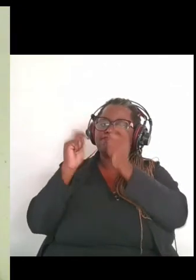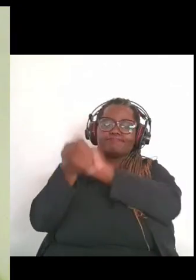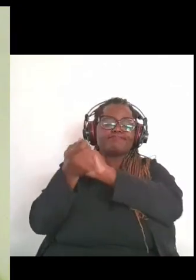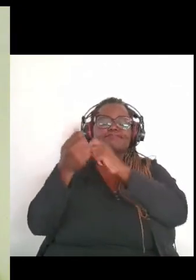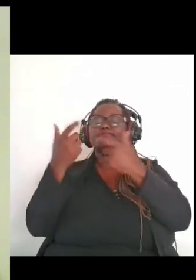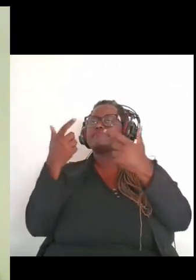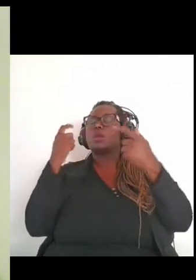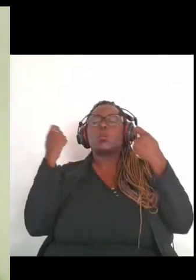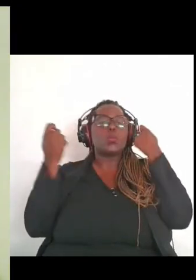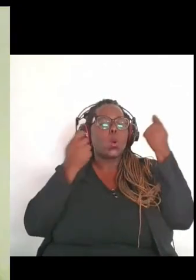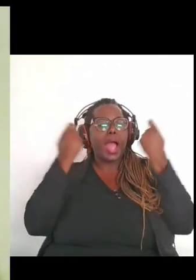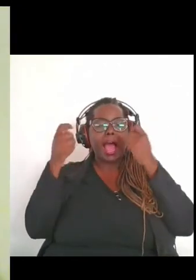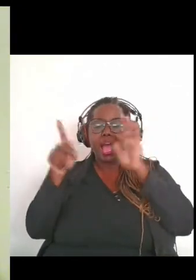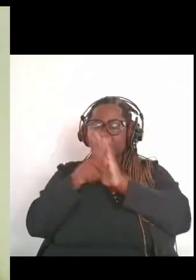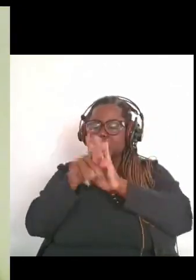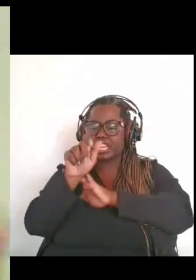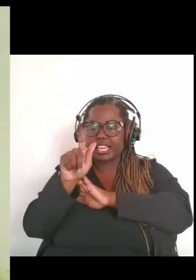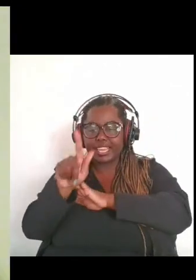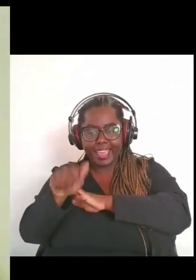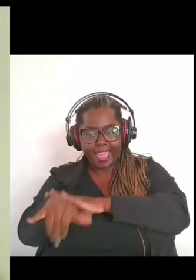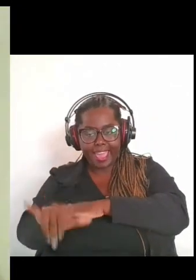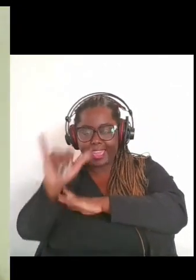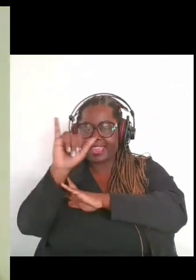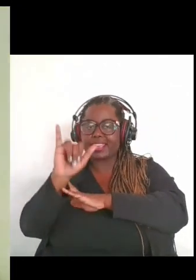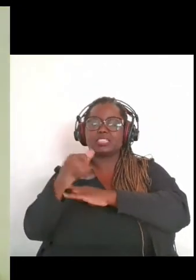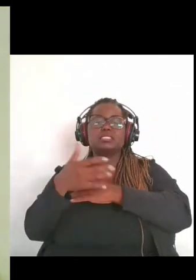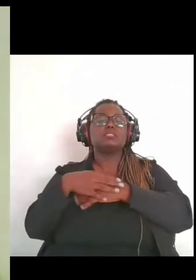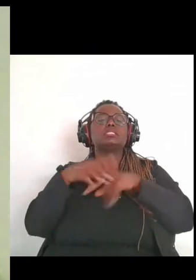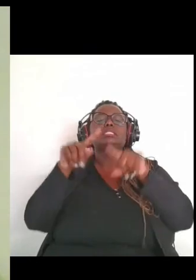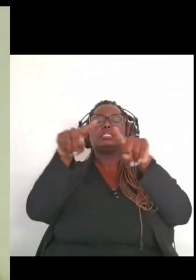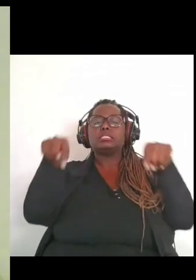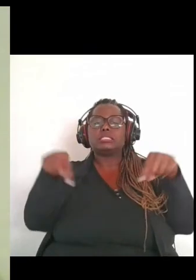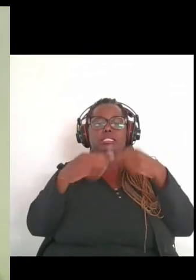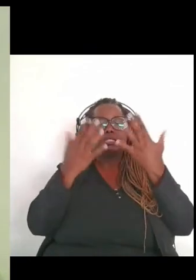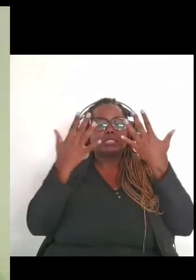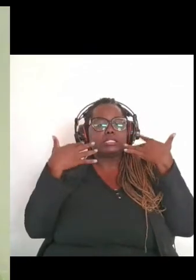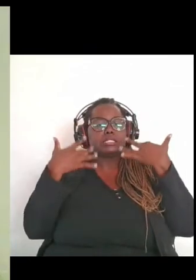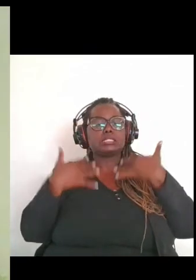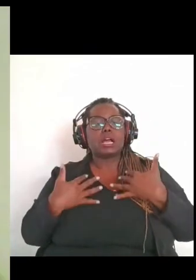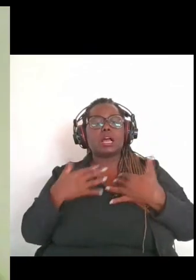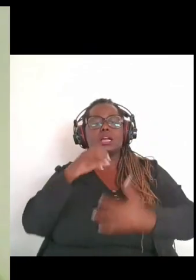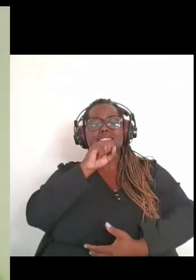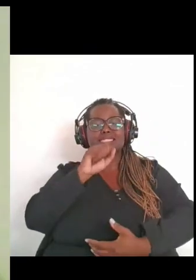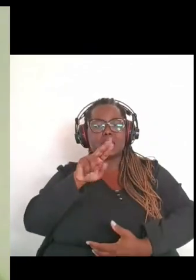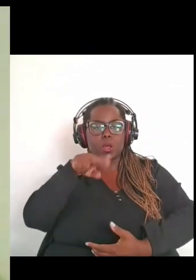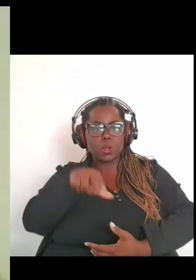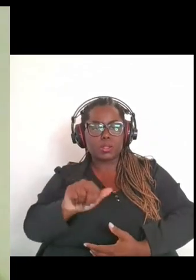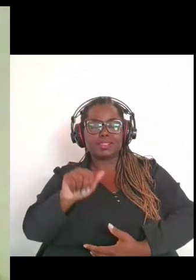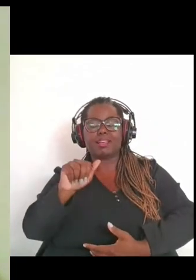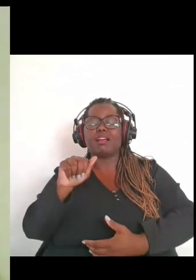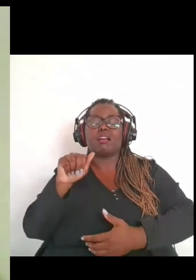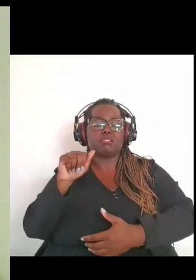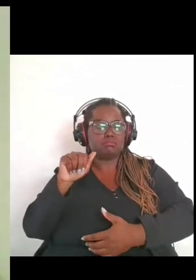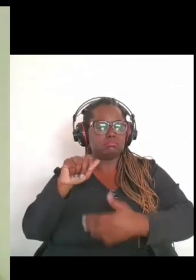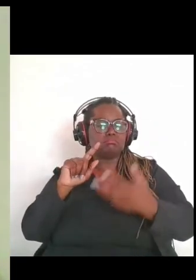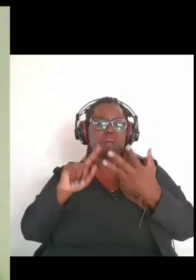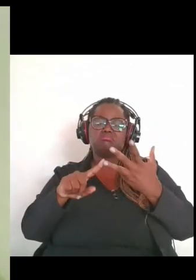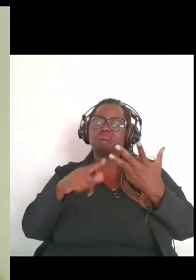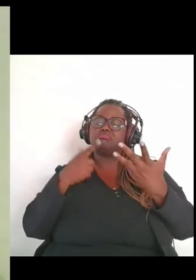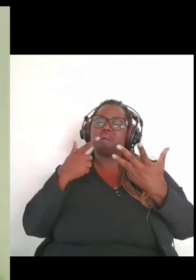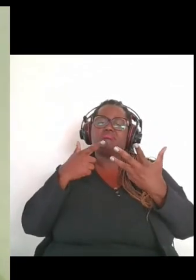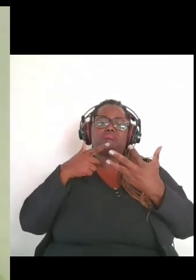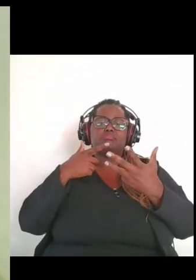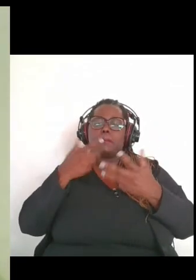and like labyrinths too where you can get lost a little bit like